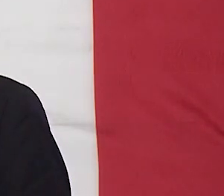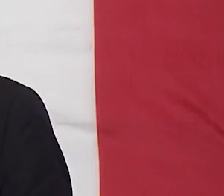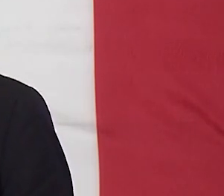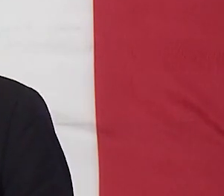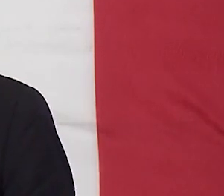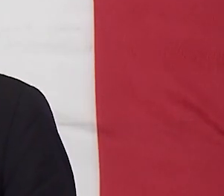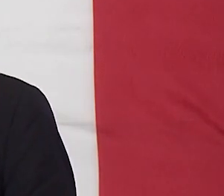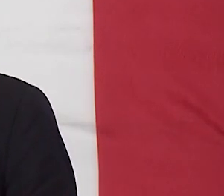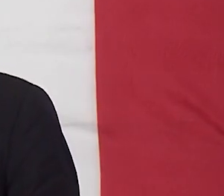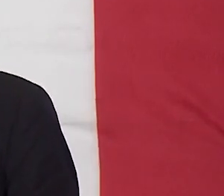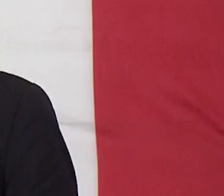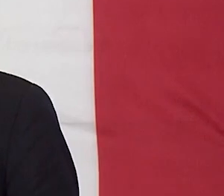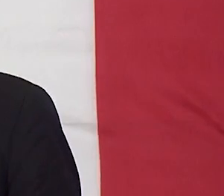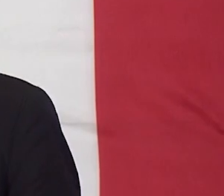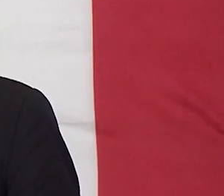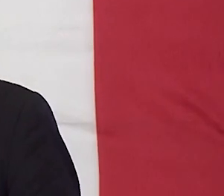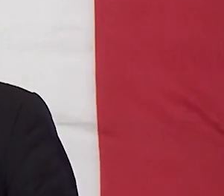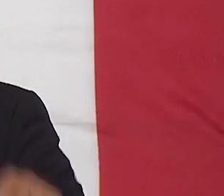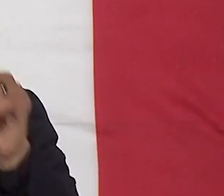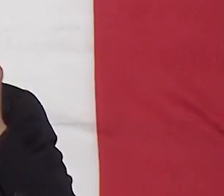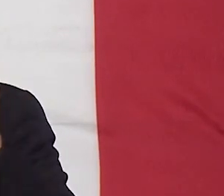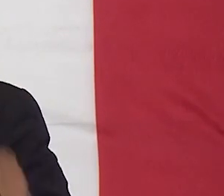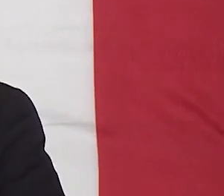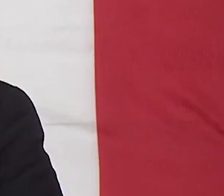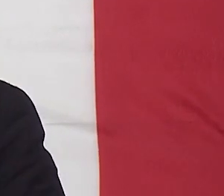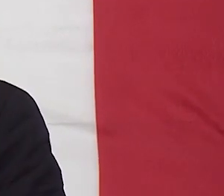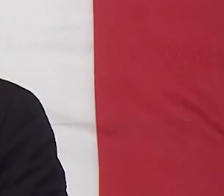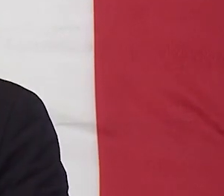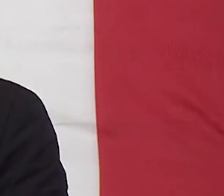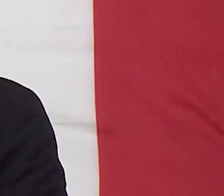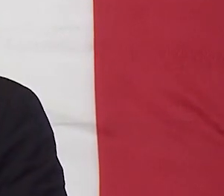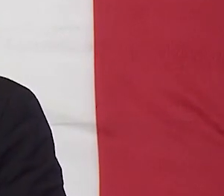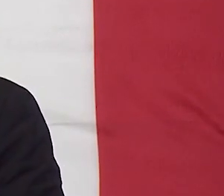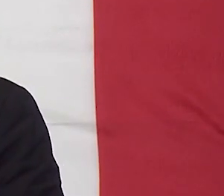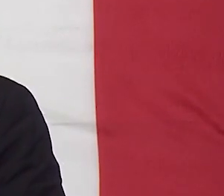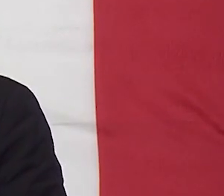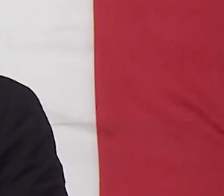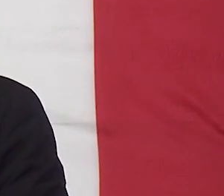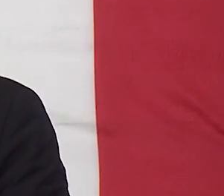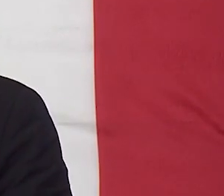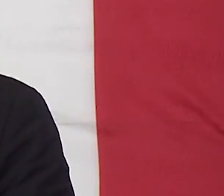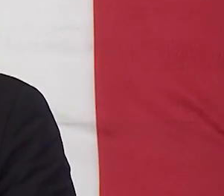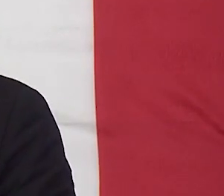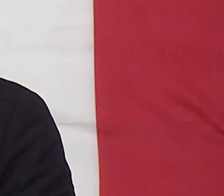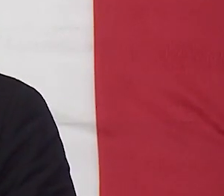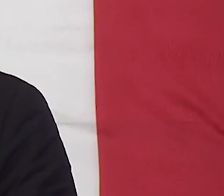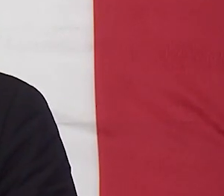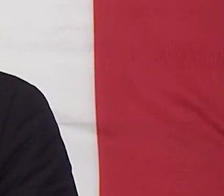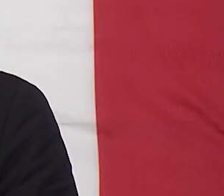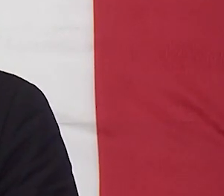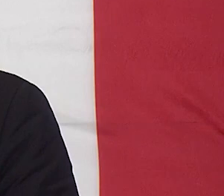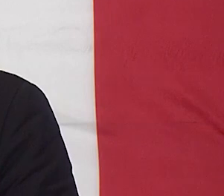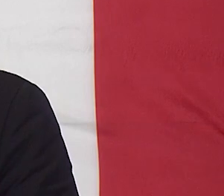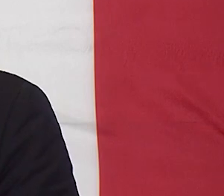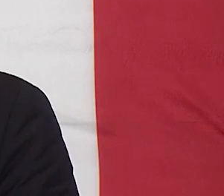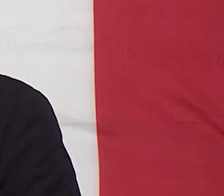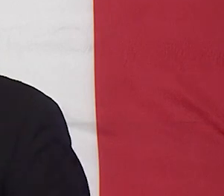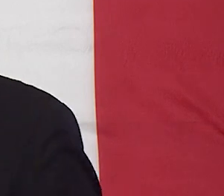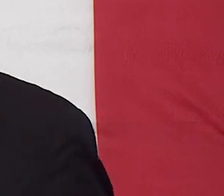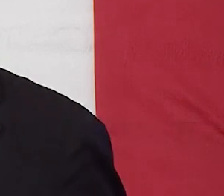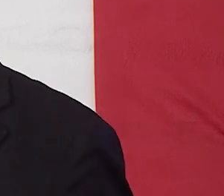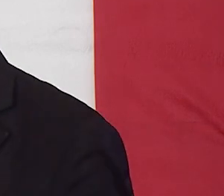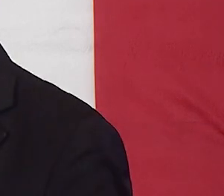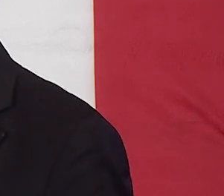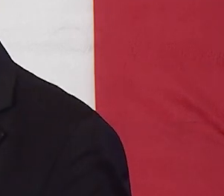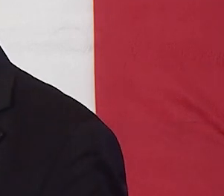cielo. With the knowledge that comes from above. Que no tiene religión. That has no religion. Ni tampoco tiene raza. And it has no race.